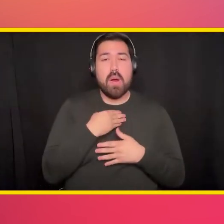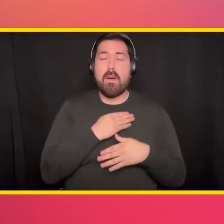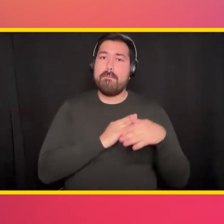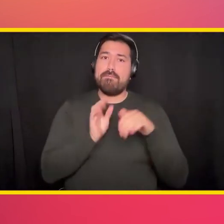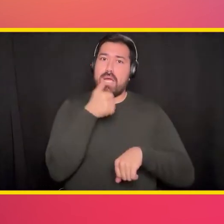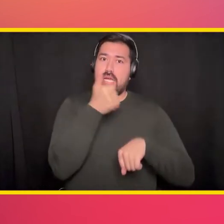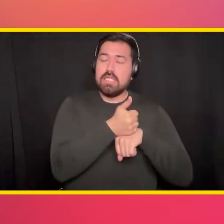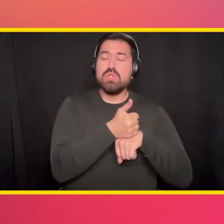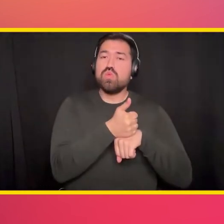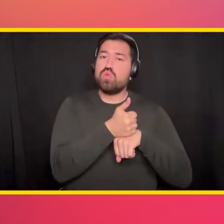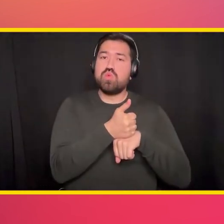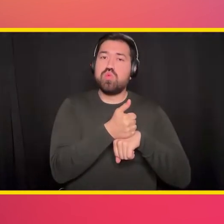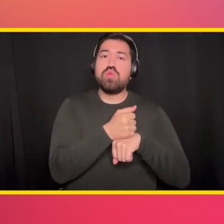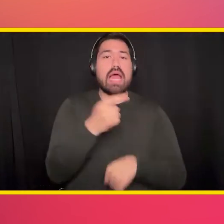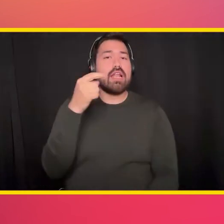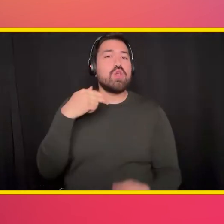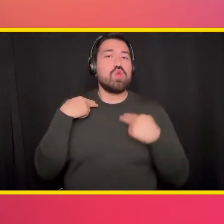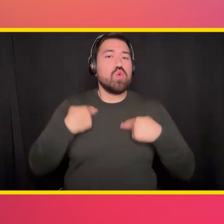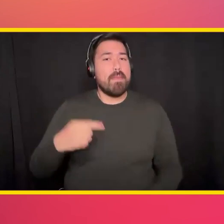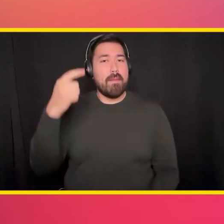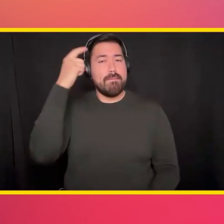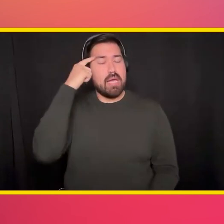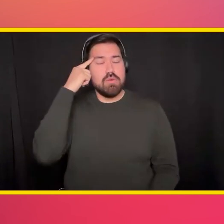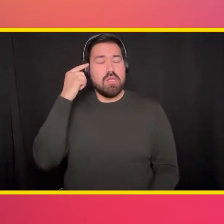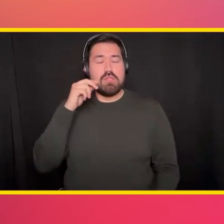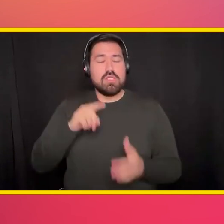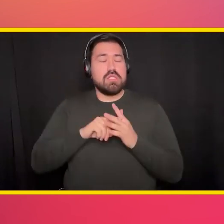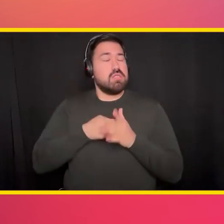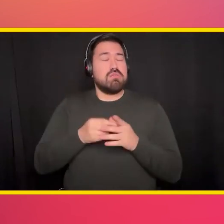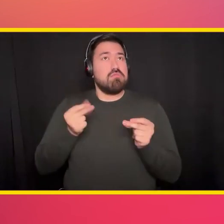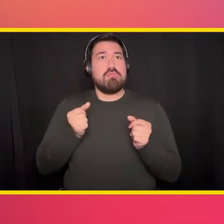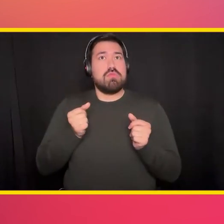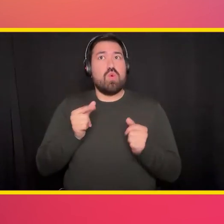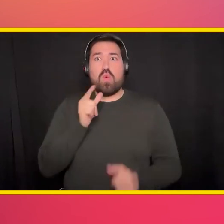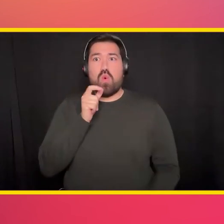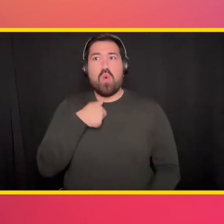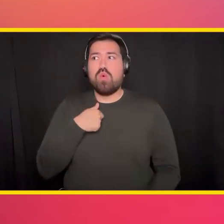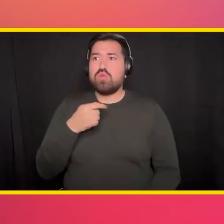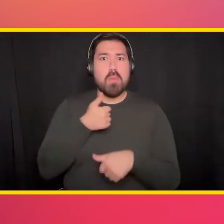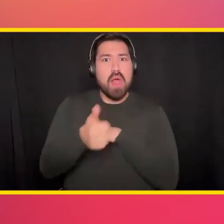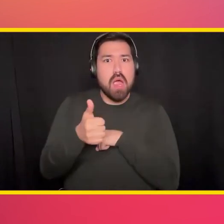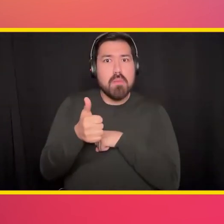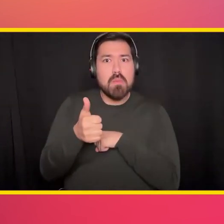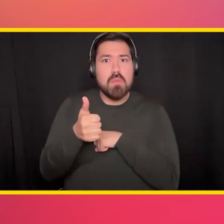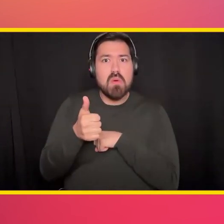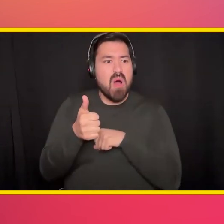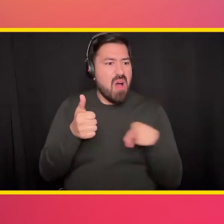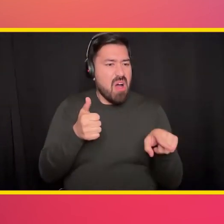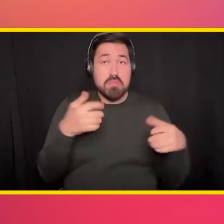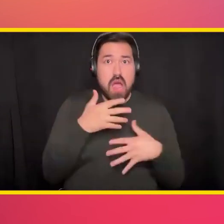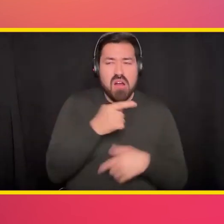your human base instincts to come out and say they're the blame. They're mm, the ones to